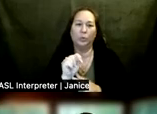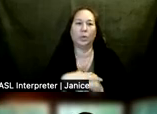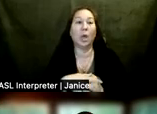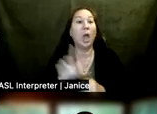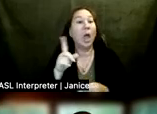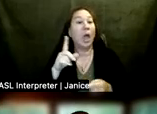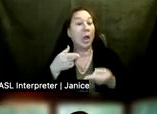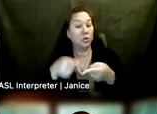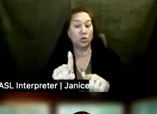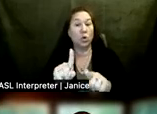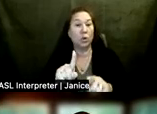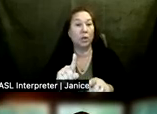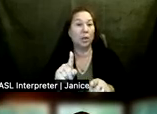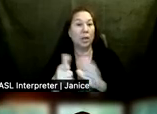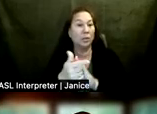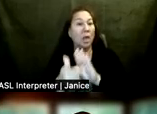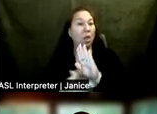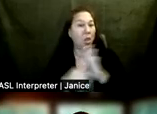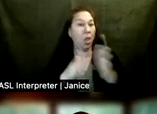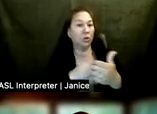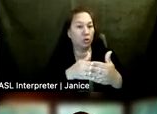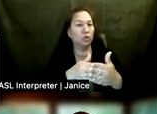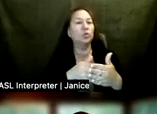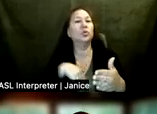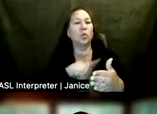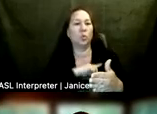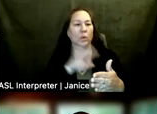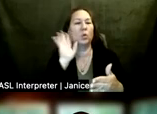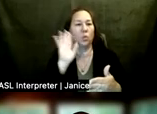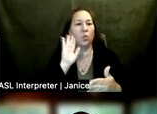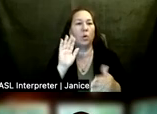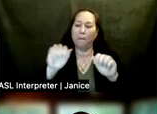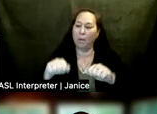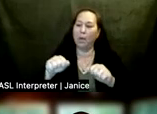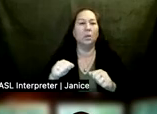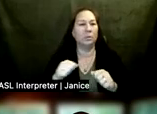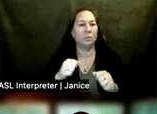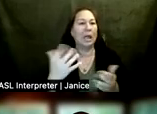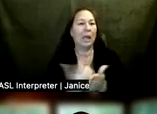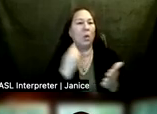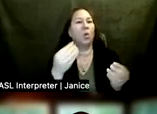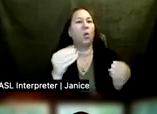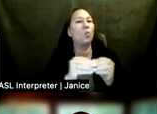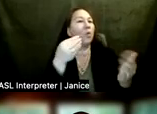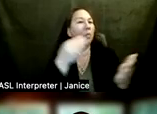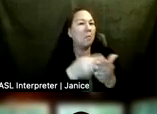course, potentially liquidated damages that we can recover on behalf of employees.